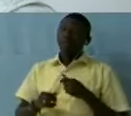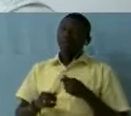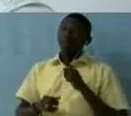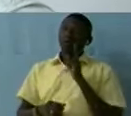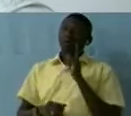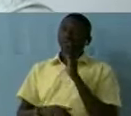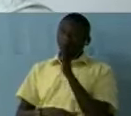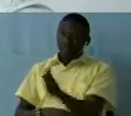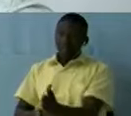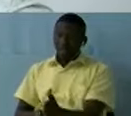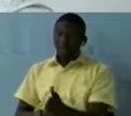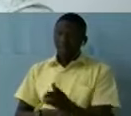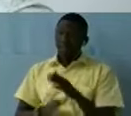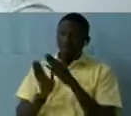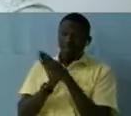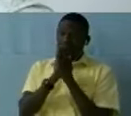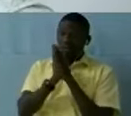the Constitution.